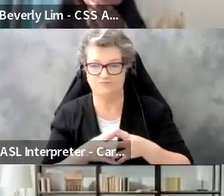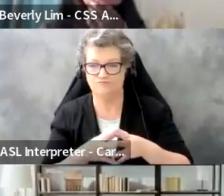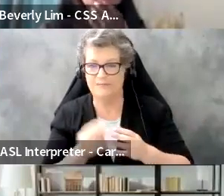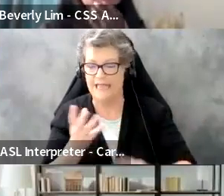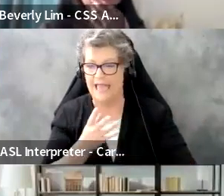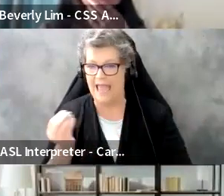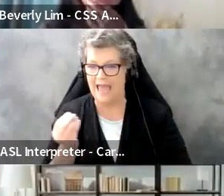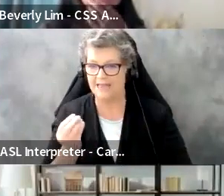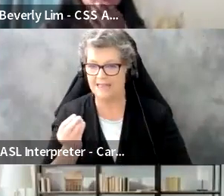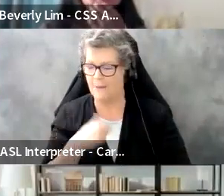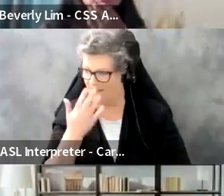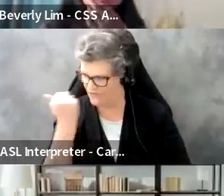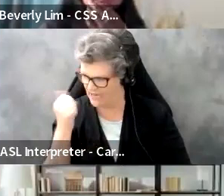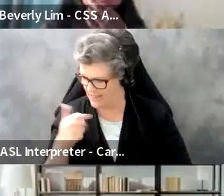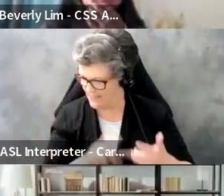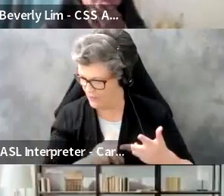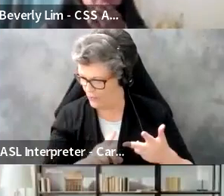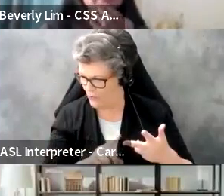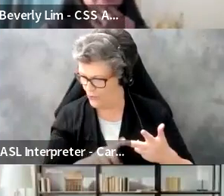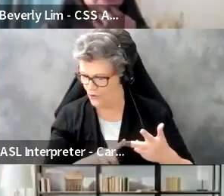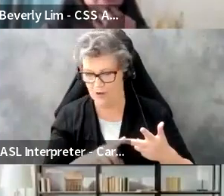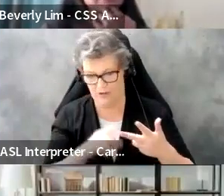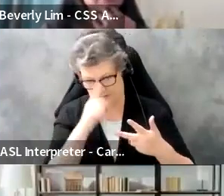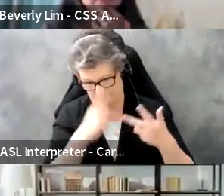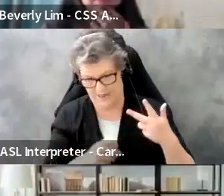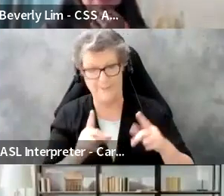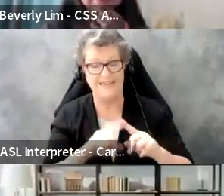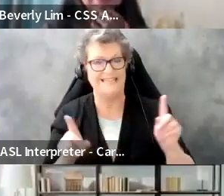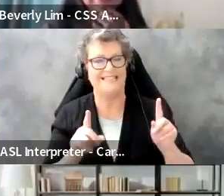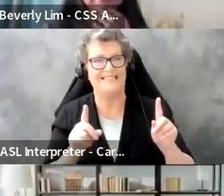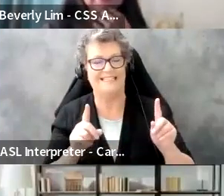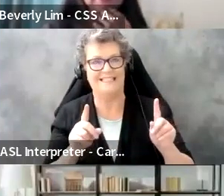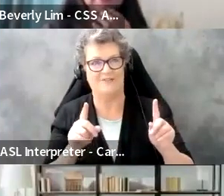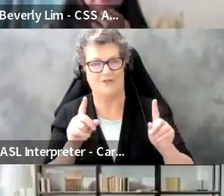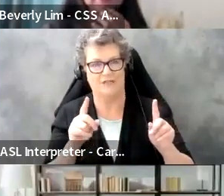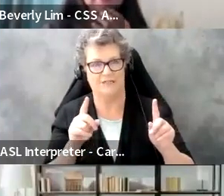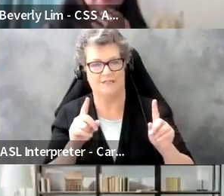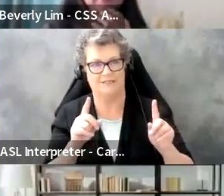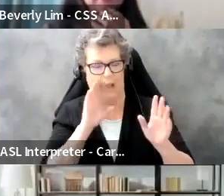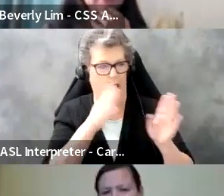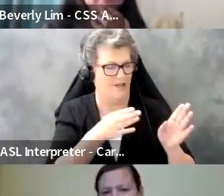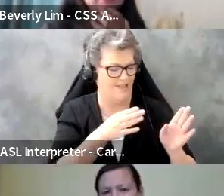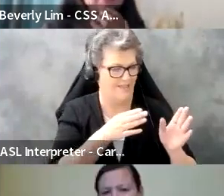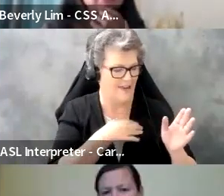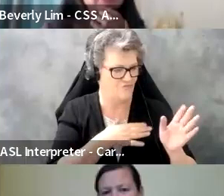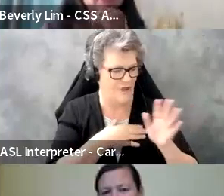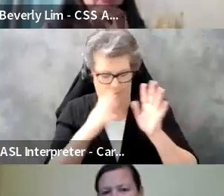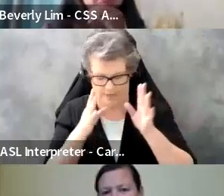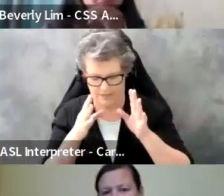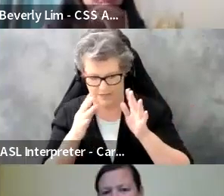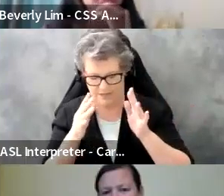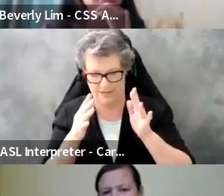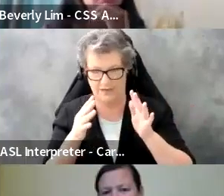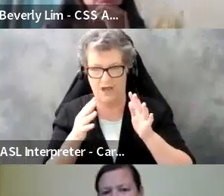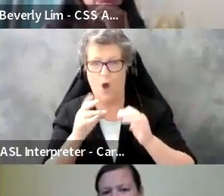And oh, I'm going to forget what the other, I'm in a different zone other than rec right now. Oh, we're doing the Lake